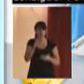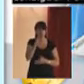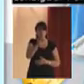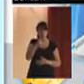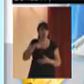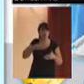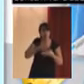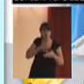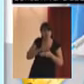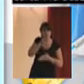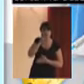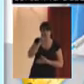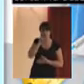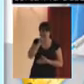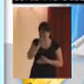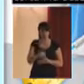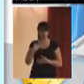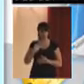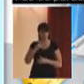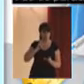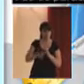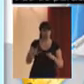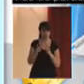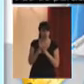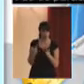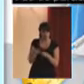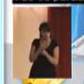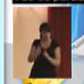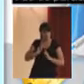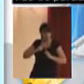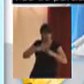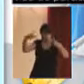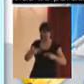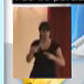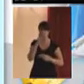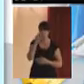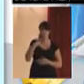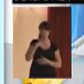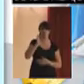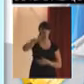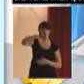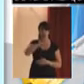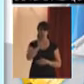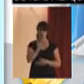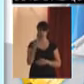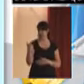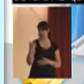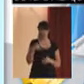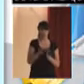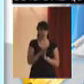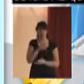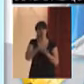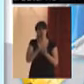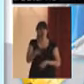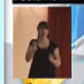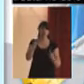seems important. If we do not have accessibility to Twitter, we have no participation